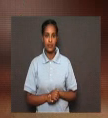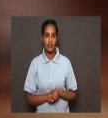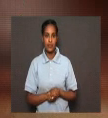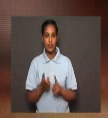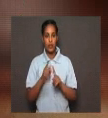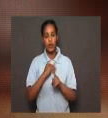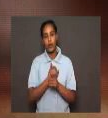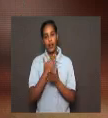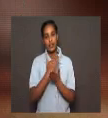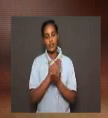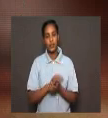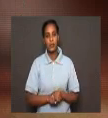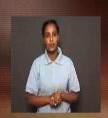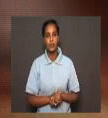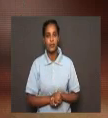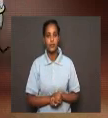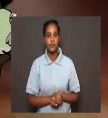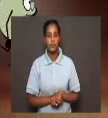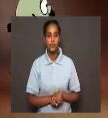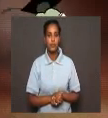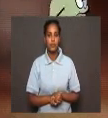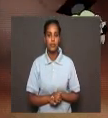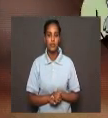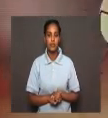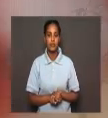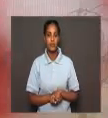Let's get back to our lesson.